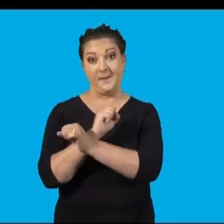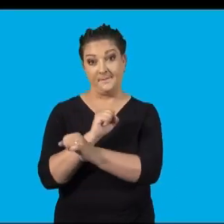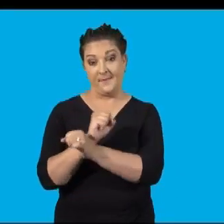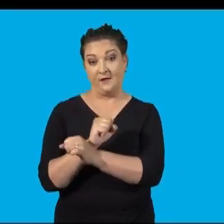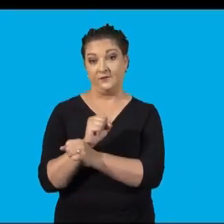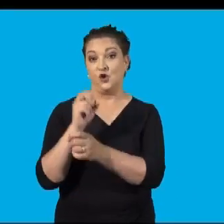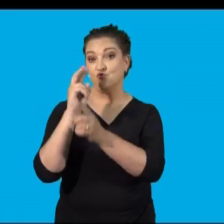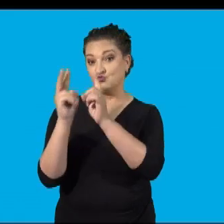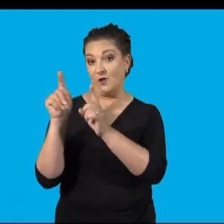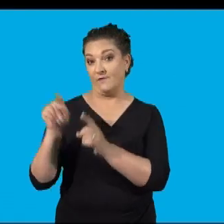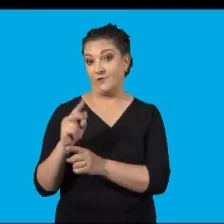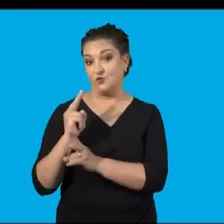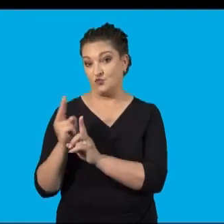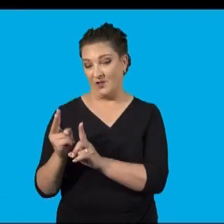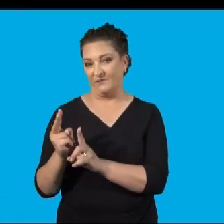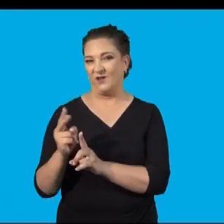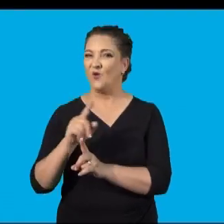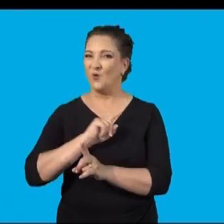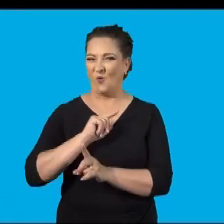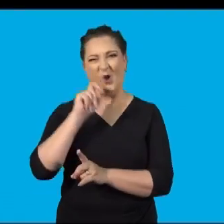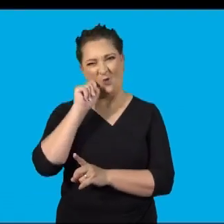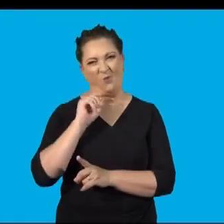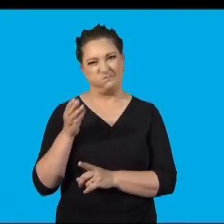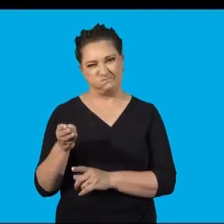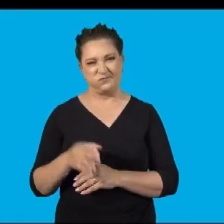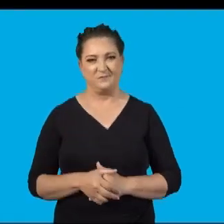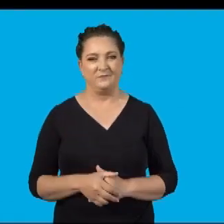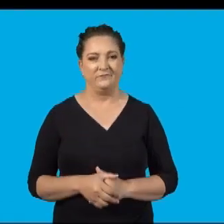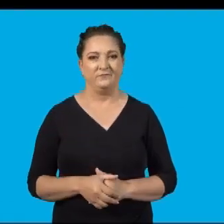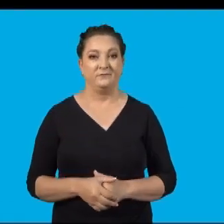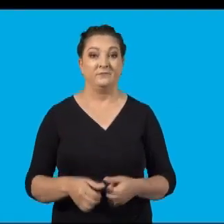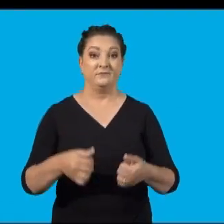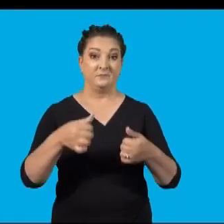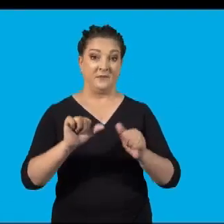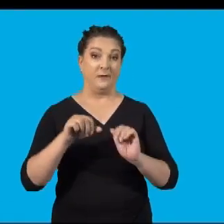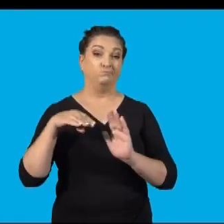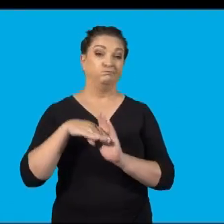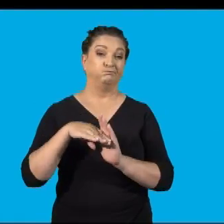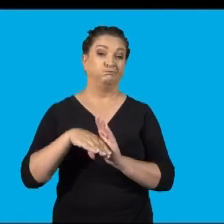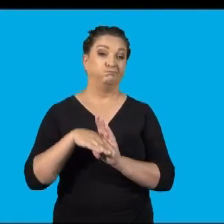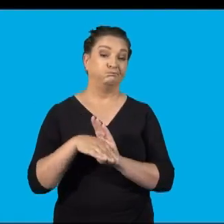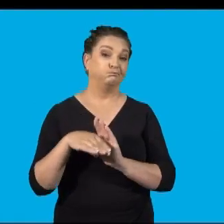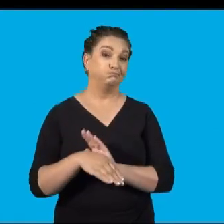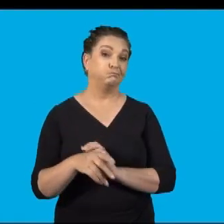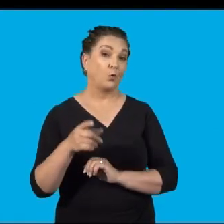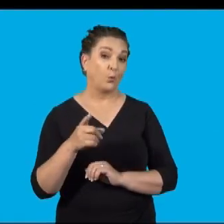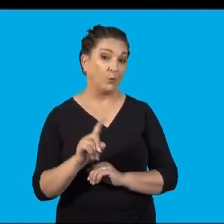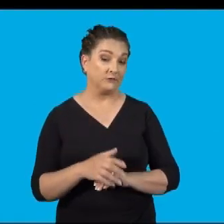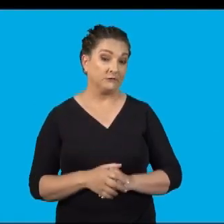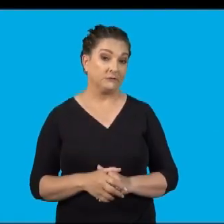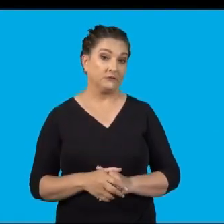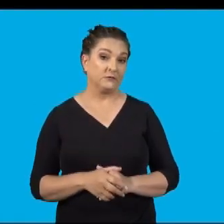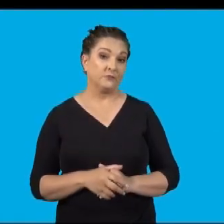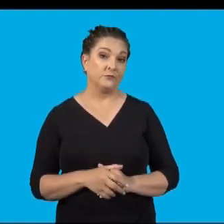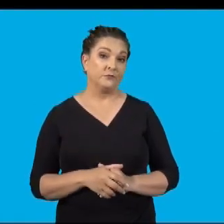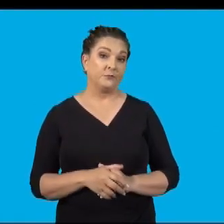that by 12 over 12 because it is the old one. And my depreciation here is